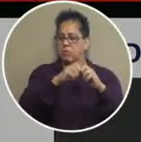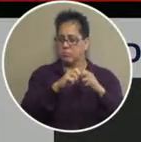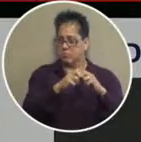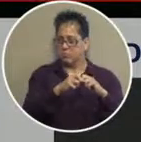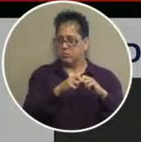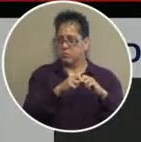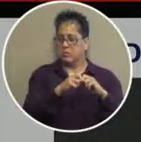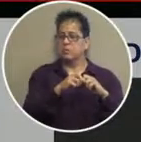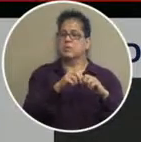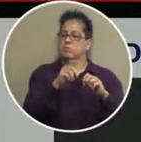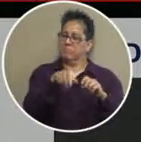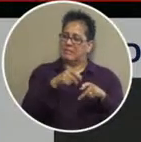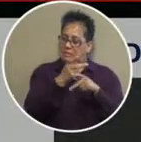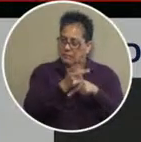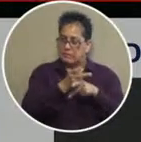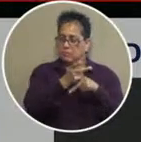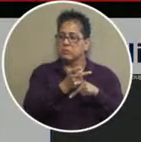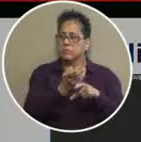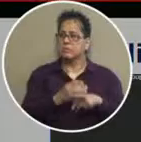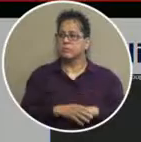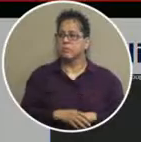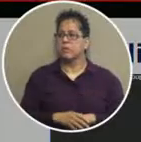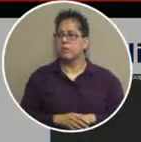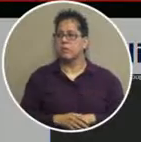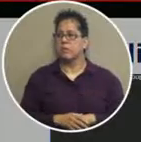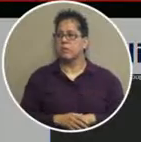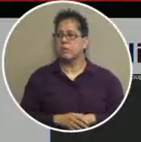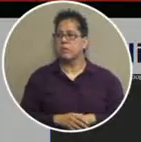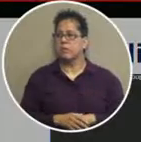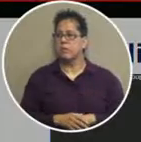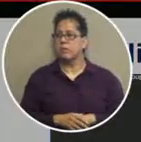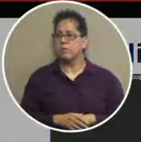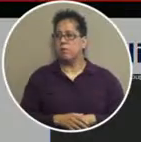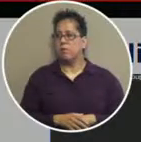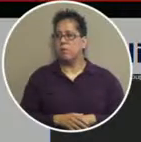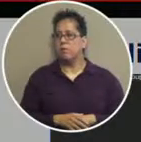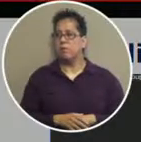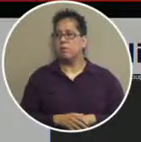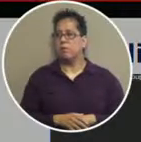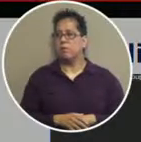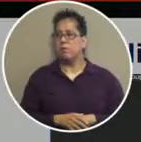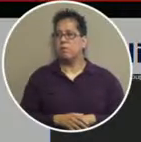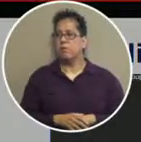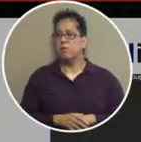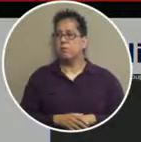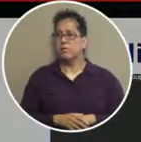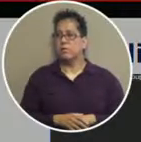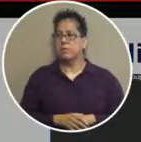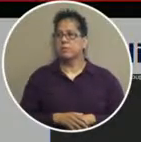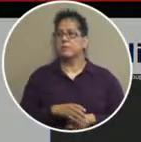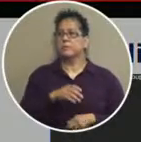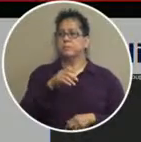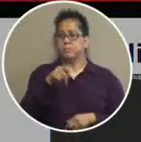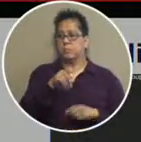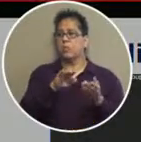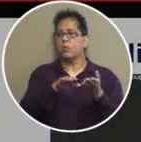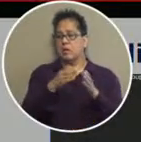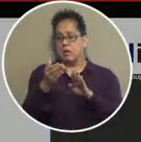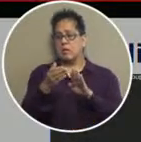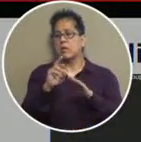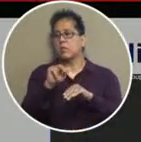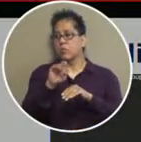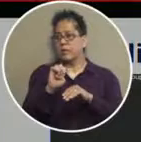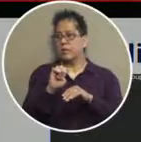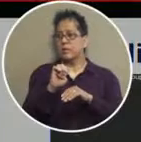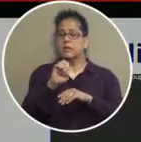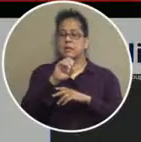extremely careful with all those. Next slide. the mortality rate by age group, we